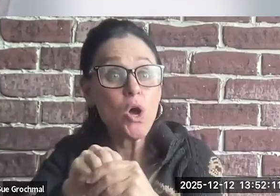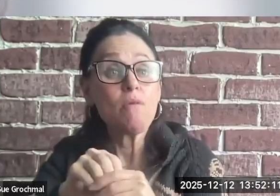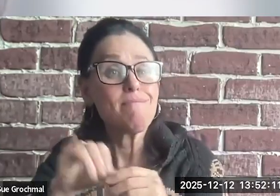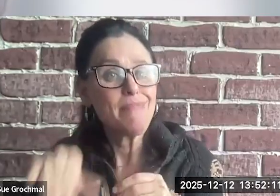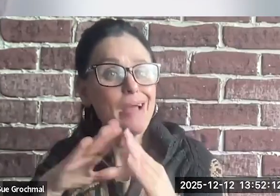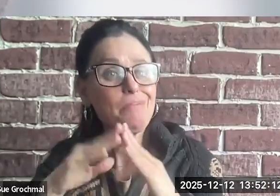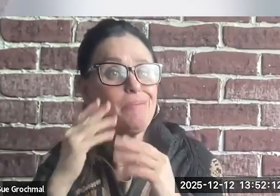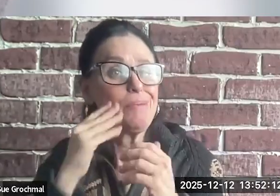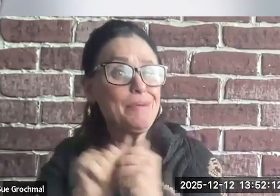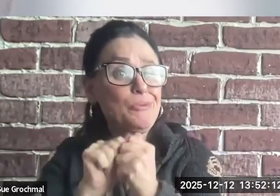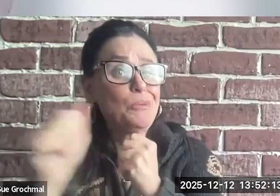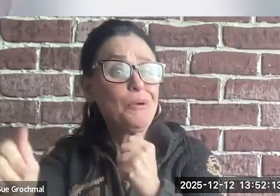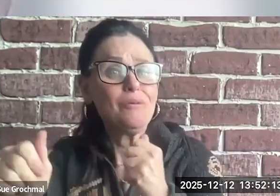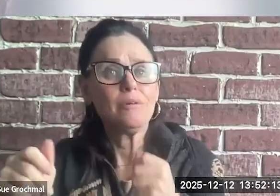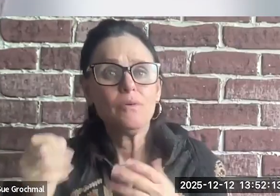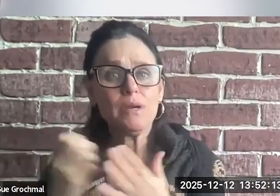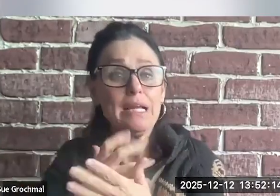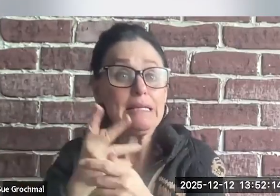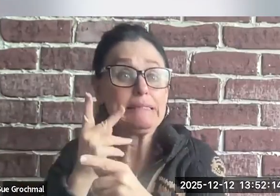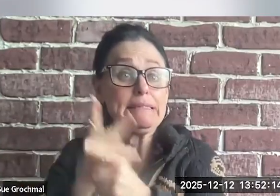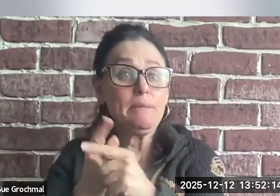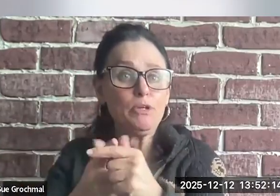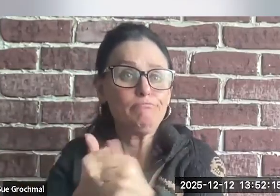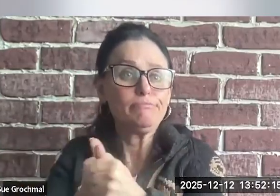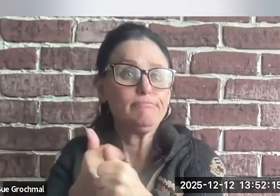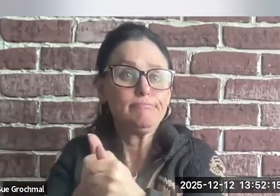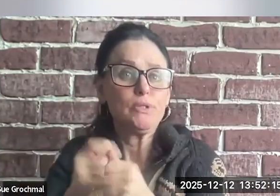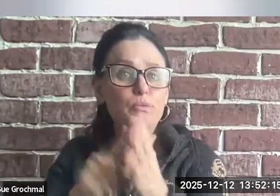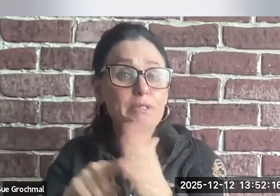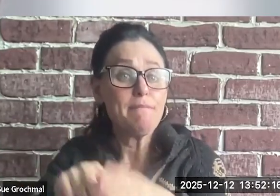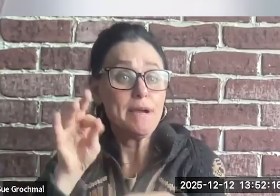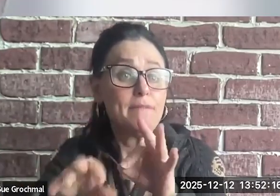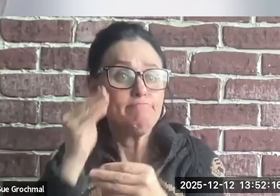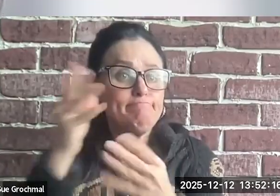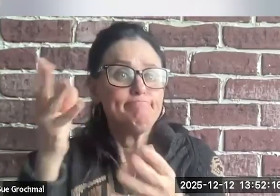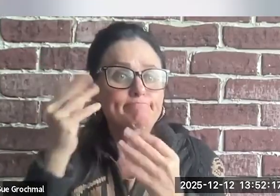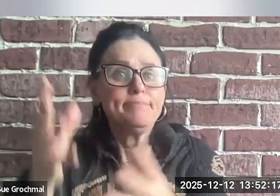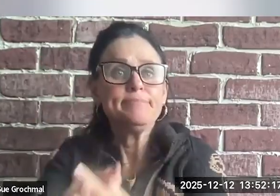obviously, we would like to definitely keep you abreast of the research findings.